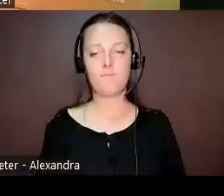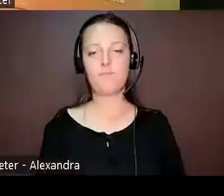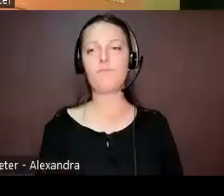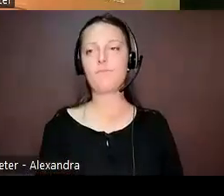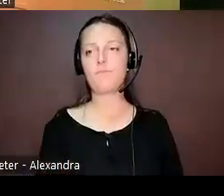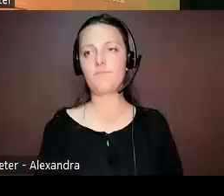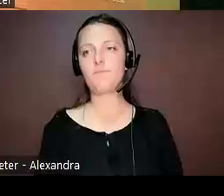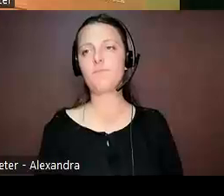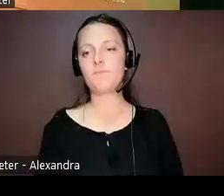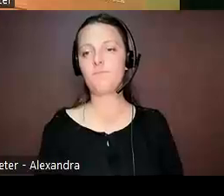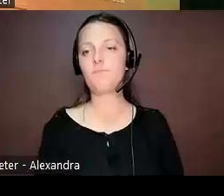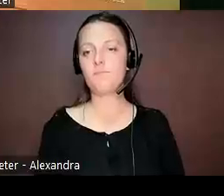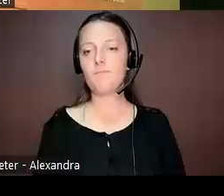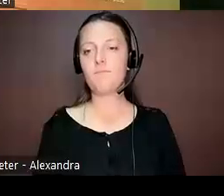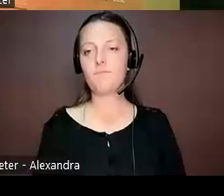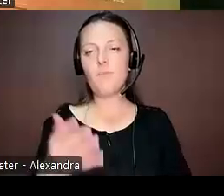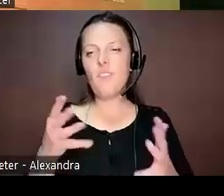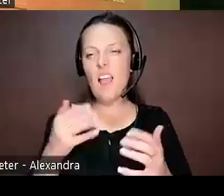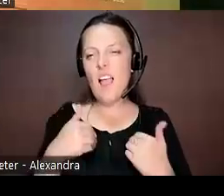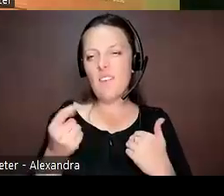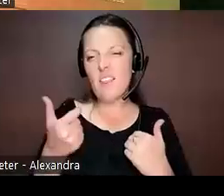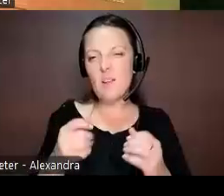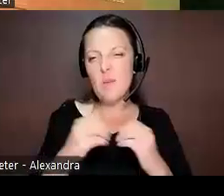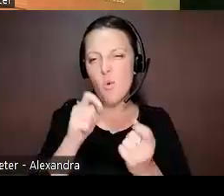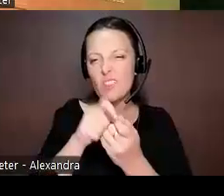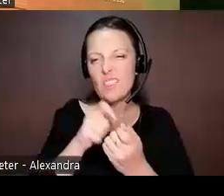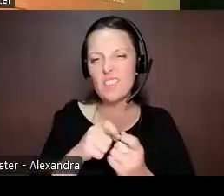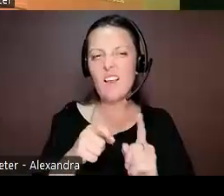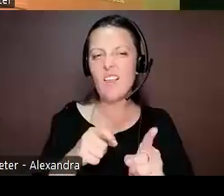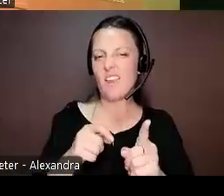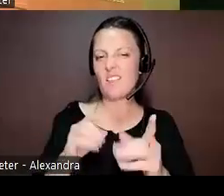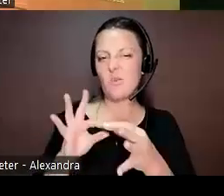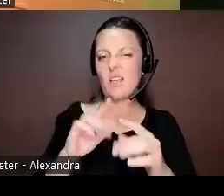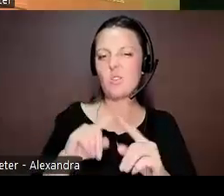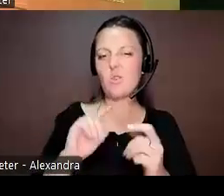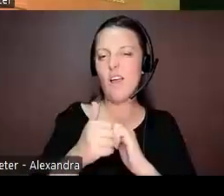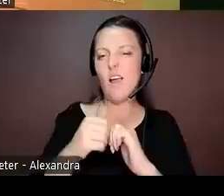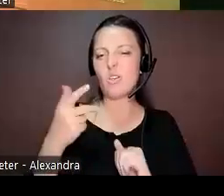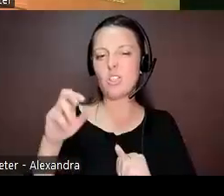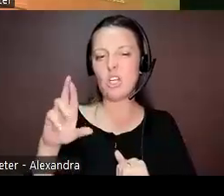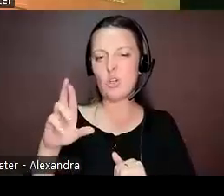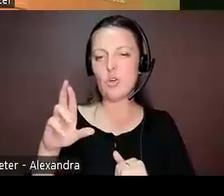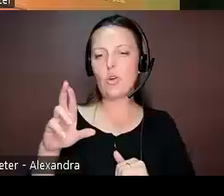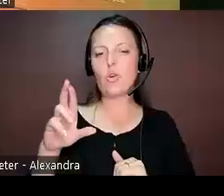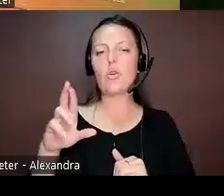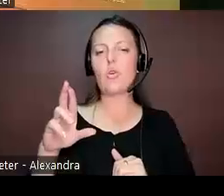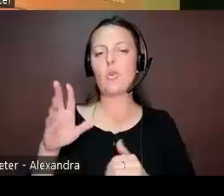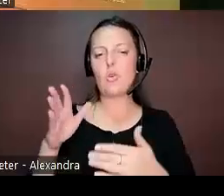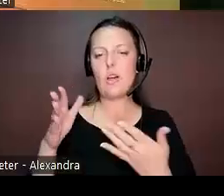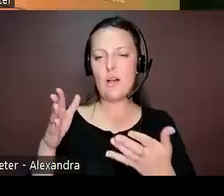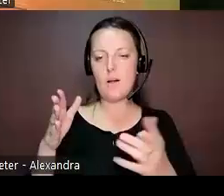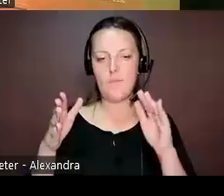analysis related to how gender mediates depression, and also as the risk factor, that